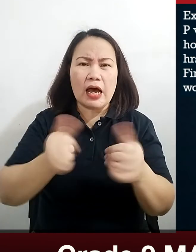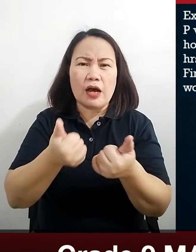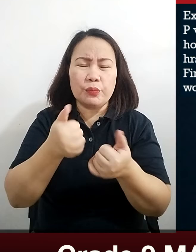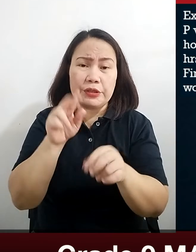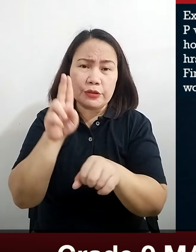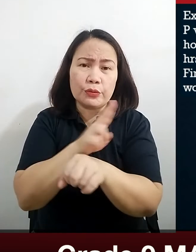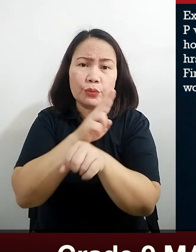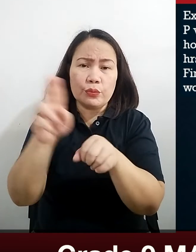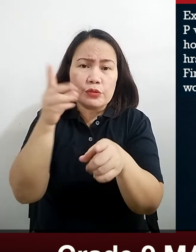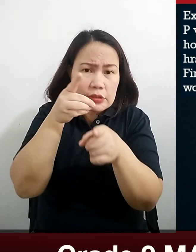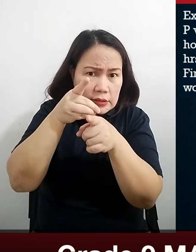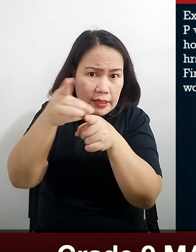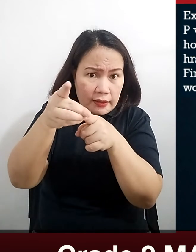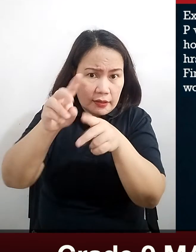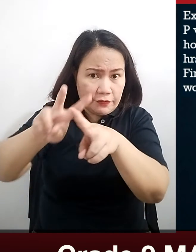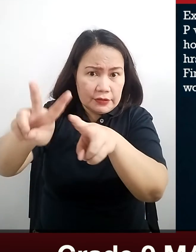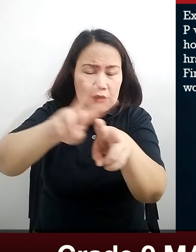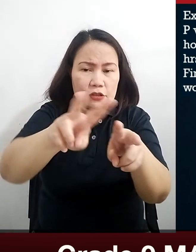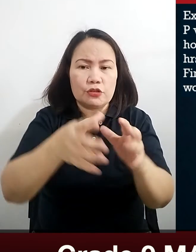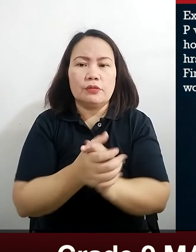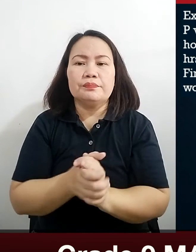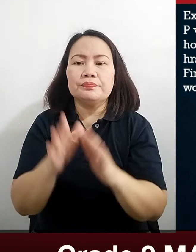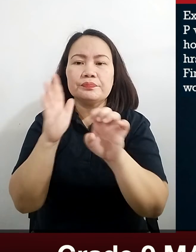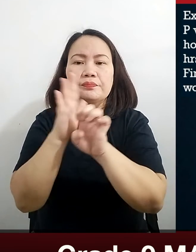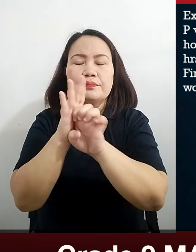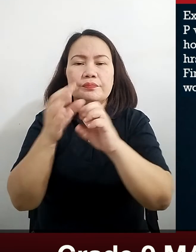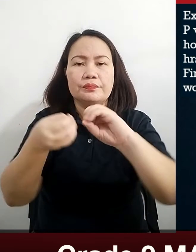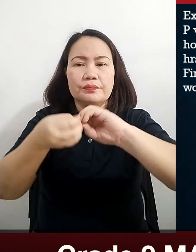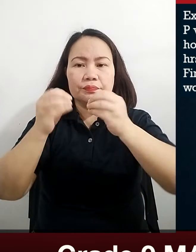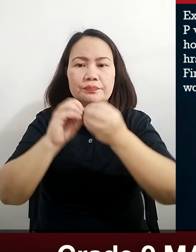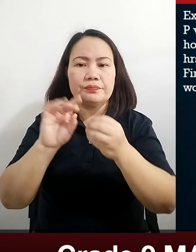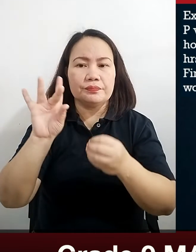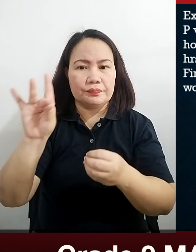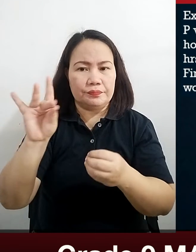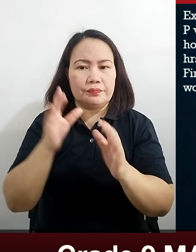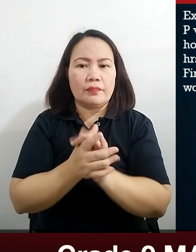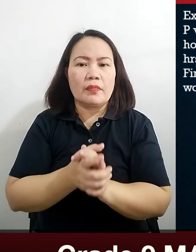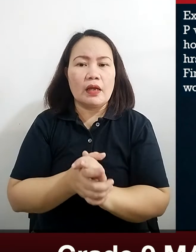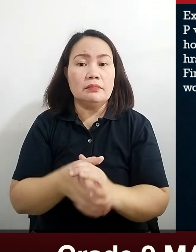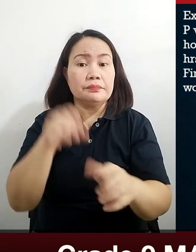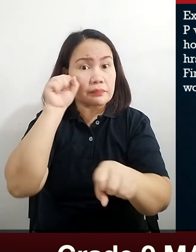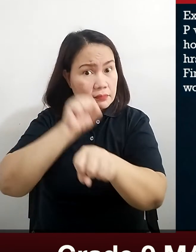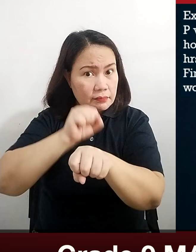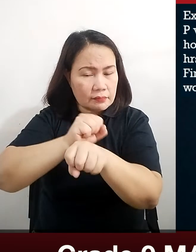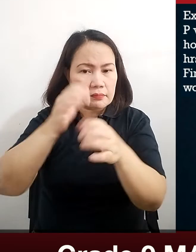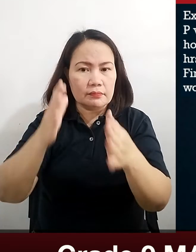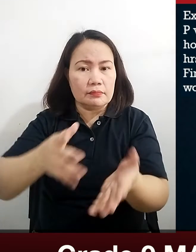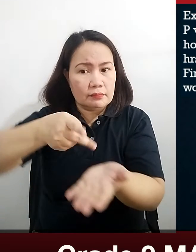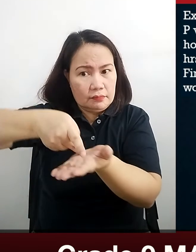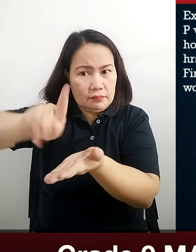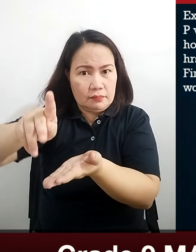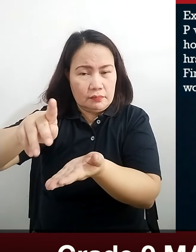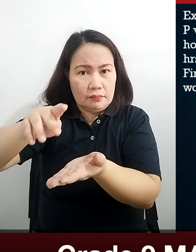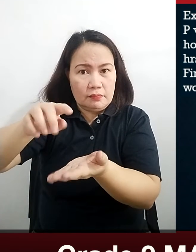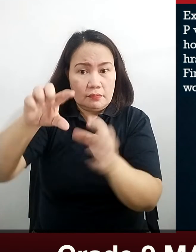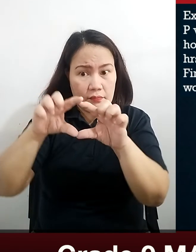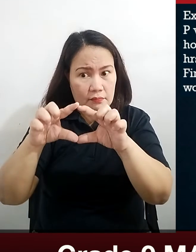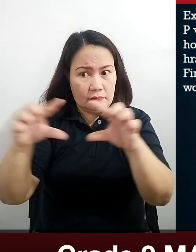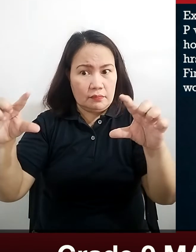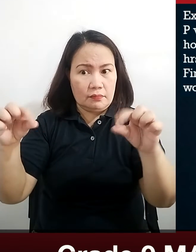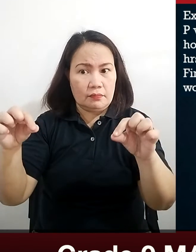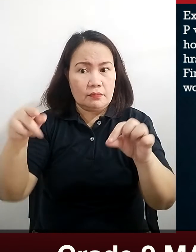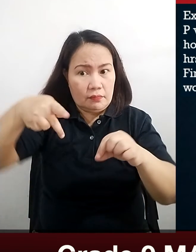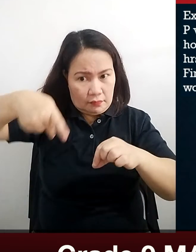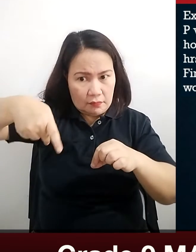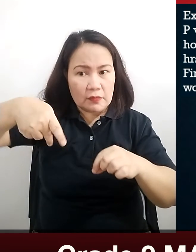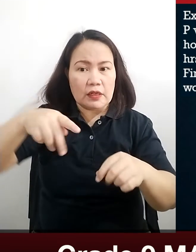Yung direct variation. For example, number 8, a worker's paycheck P varies directly as